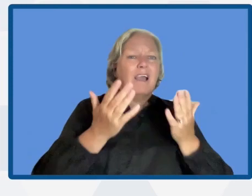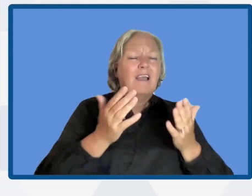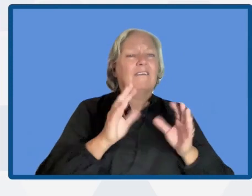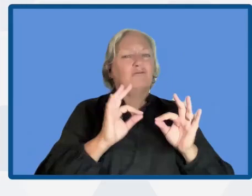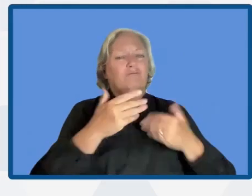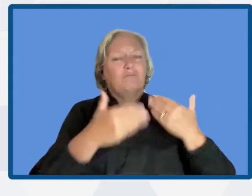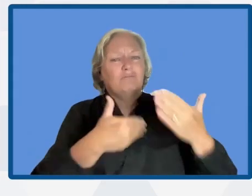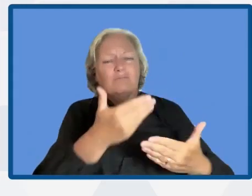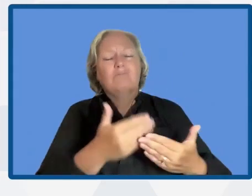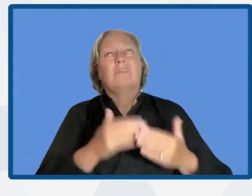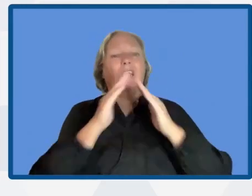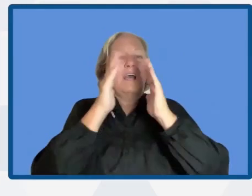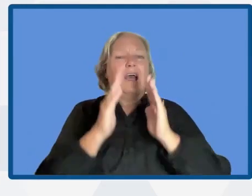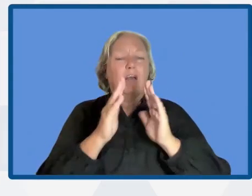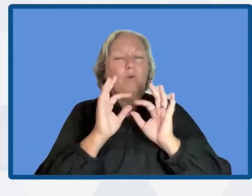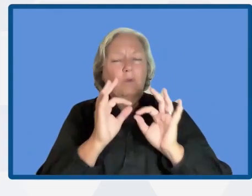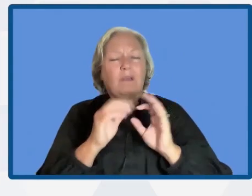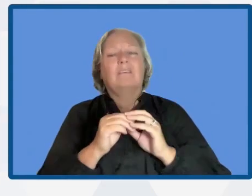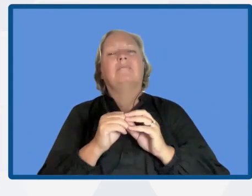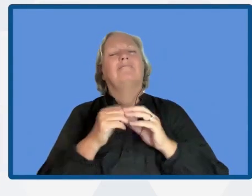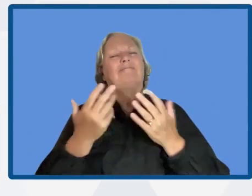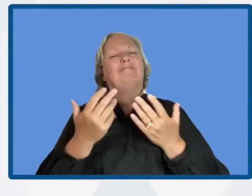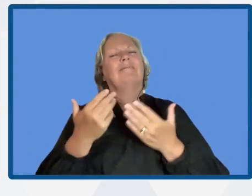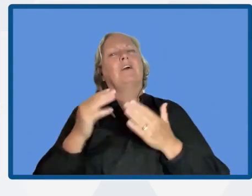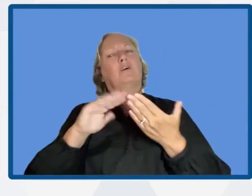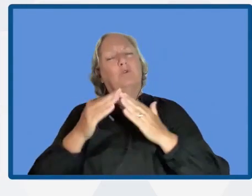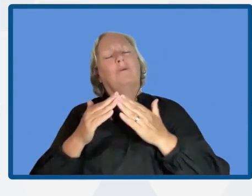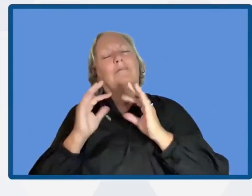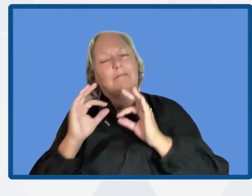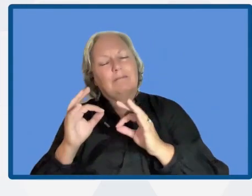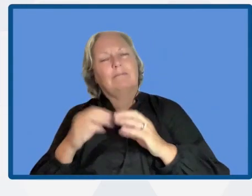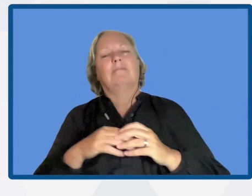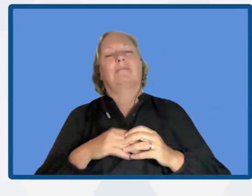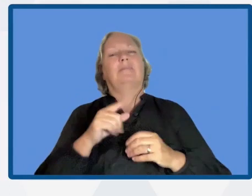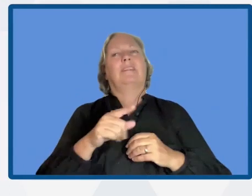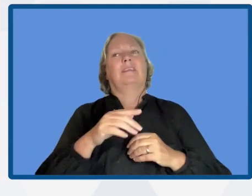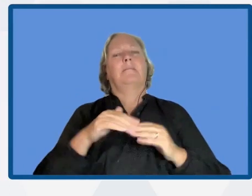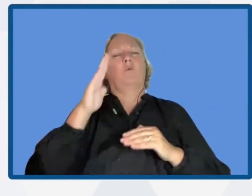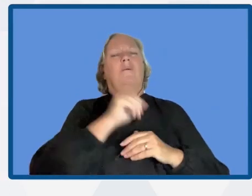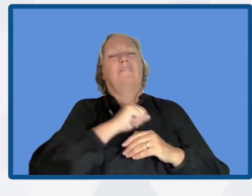to recover faster. So with a technical support,